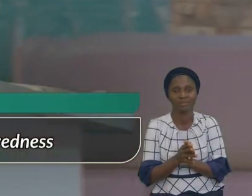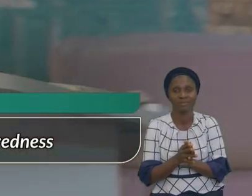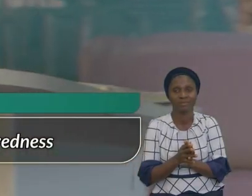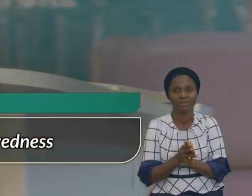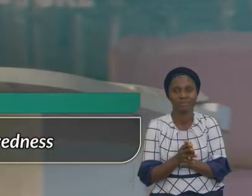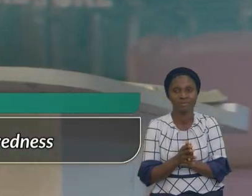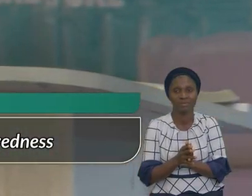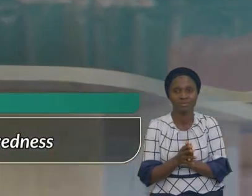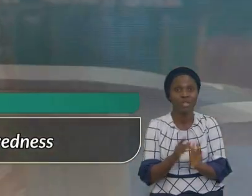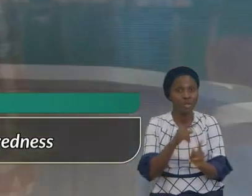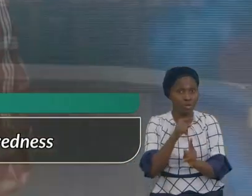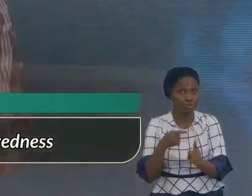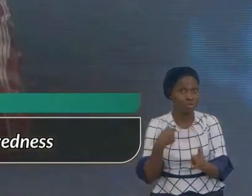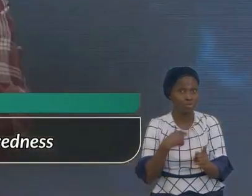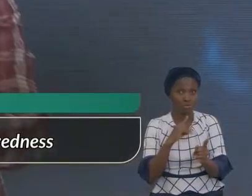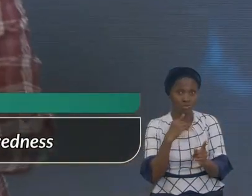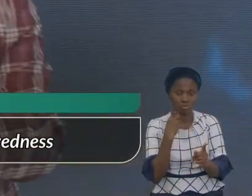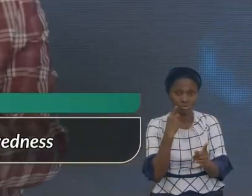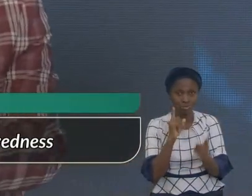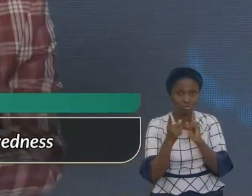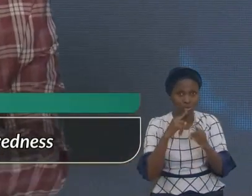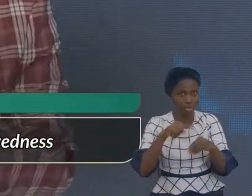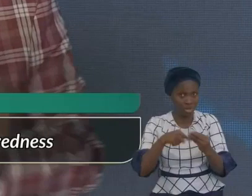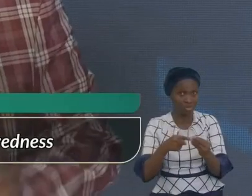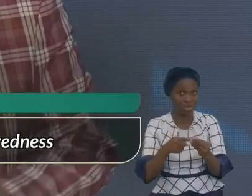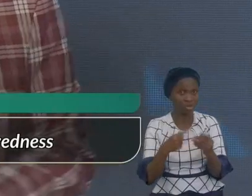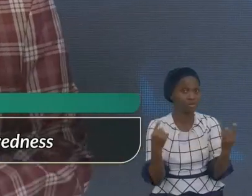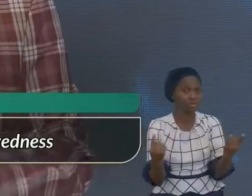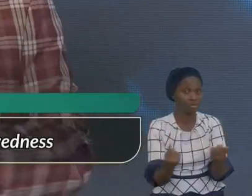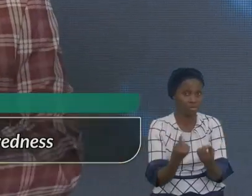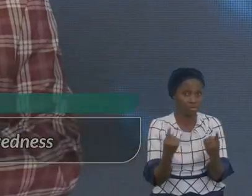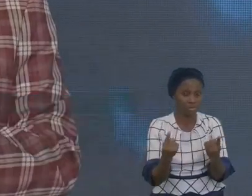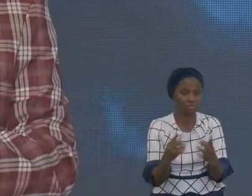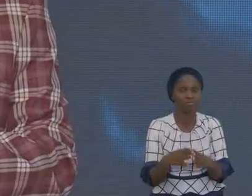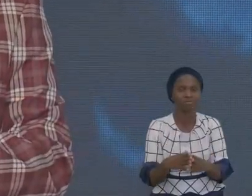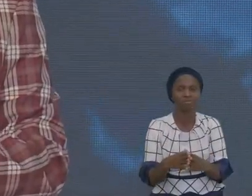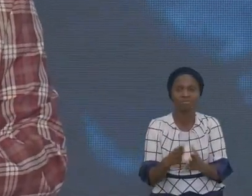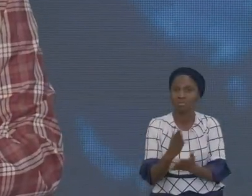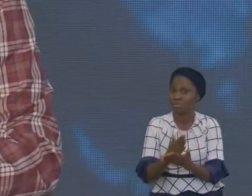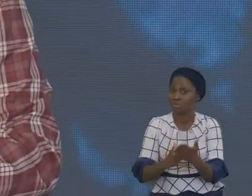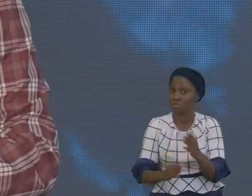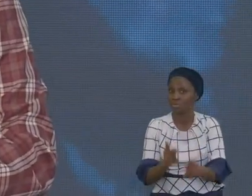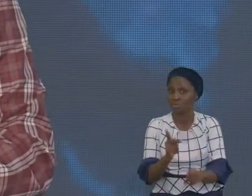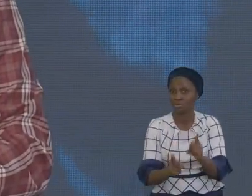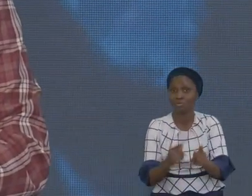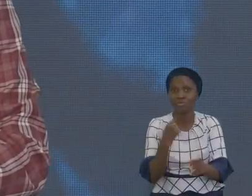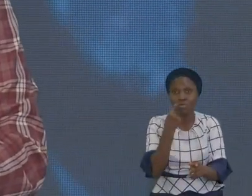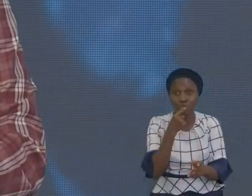some people who read only one portion of the Bible,